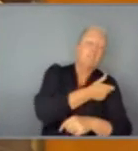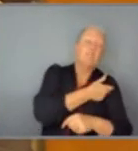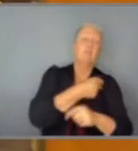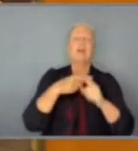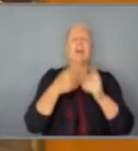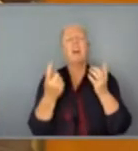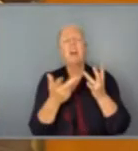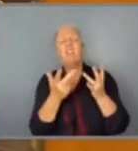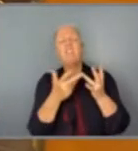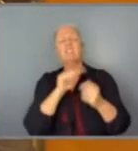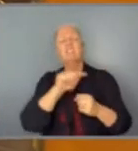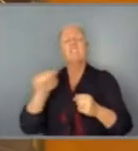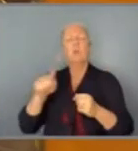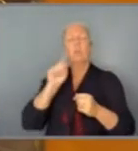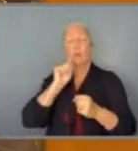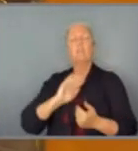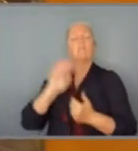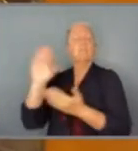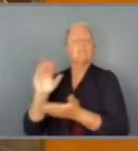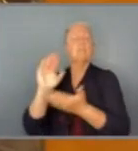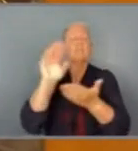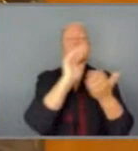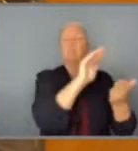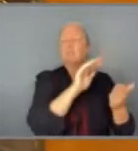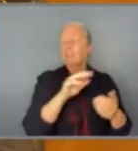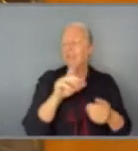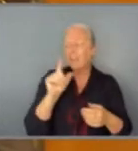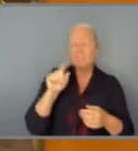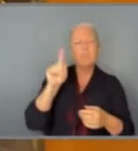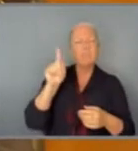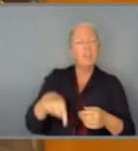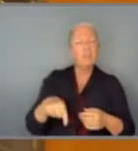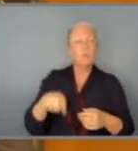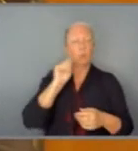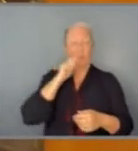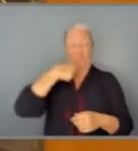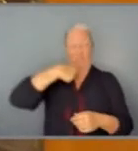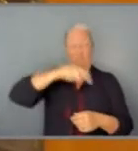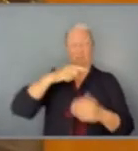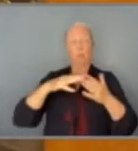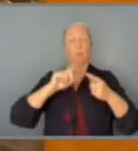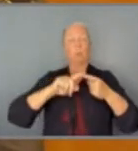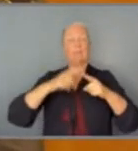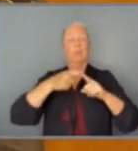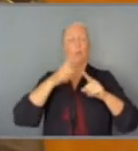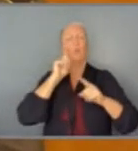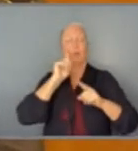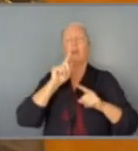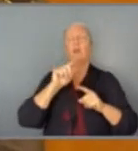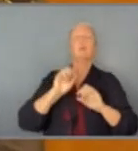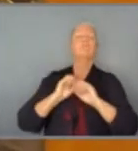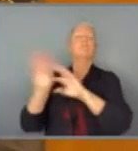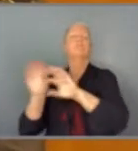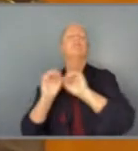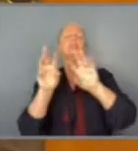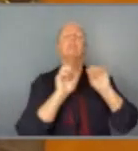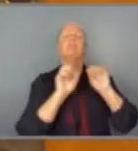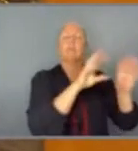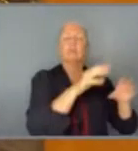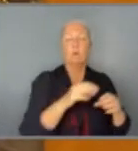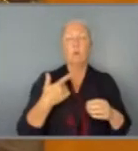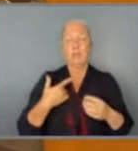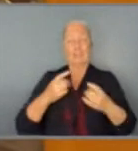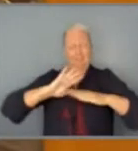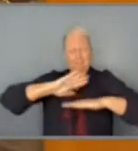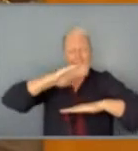the rollout. There's more than 11,000 deliveries going out this week alone. And we have got systems in place that if